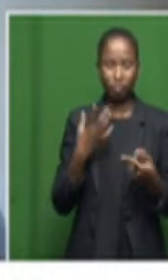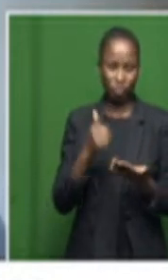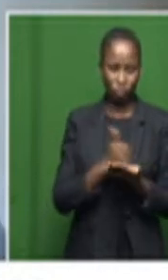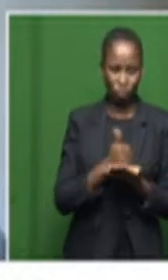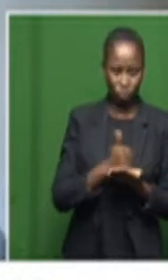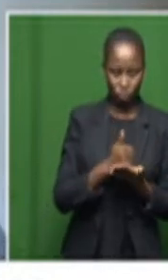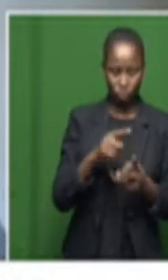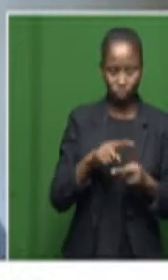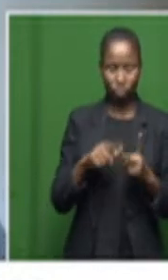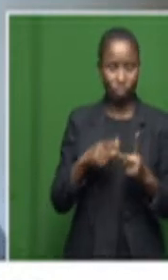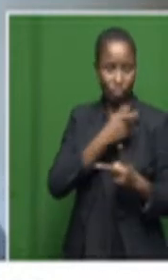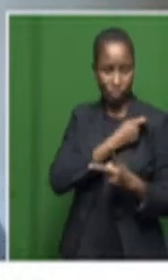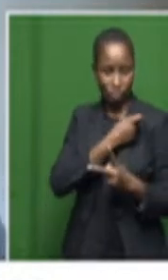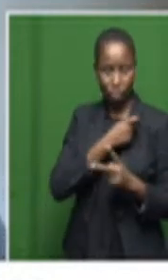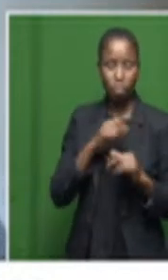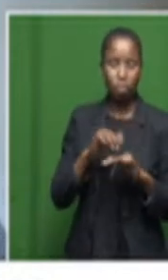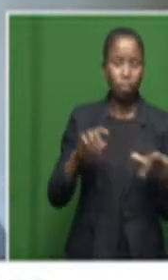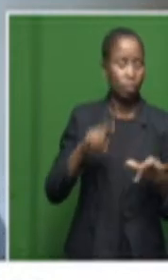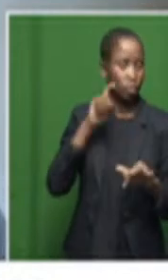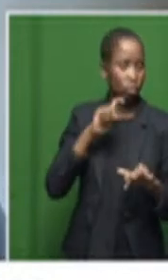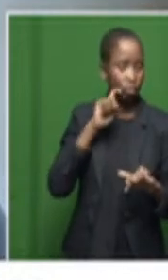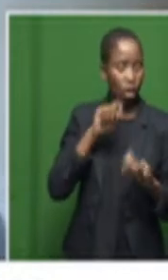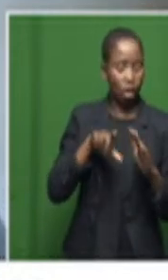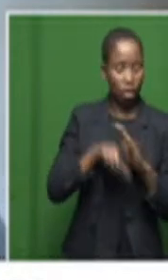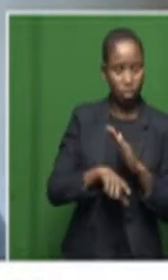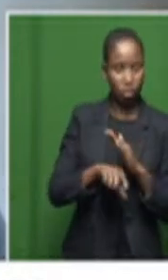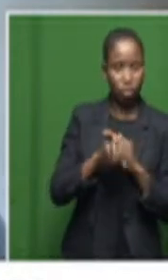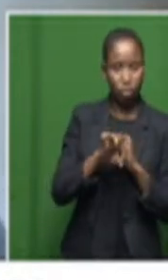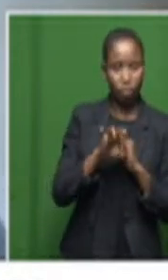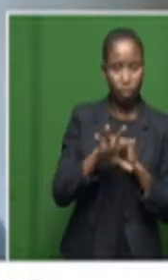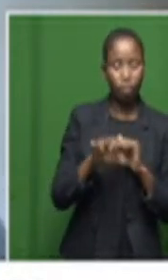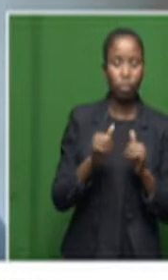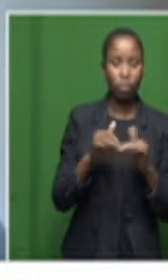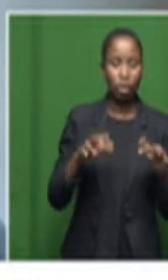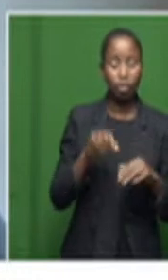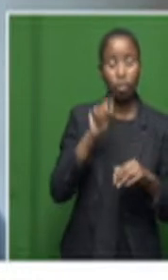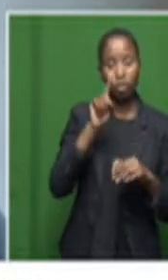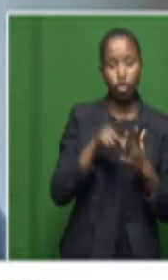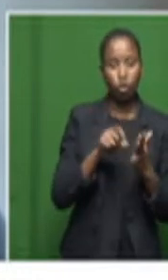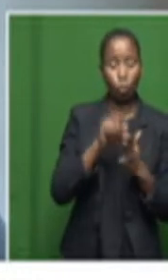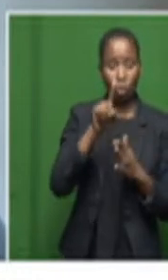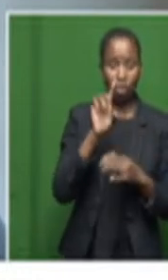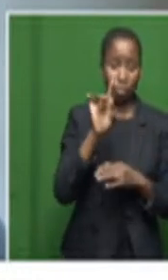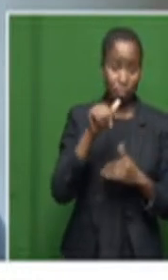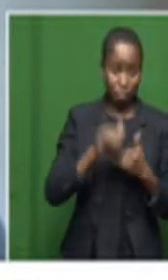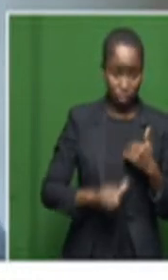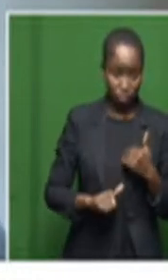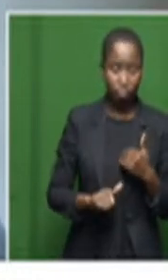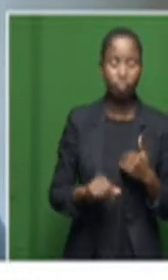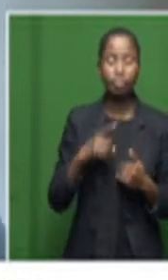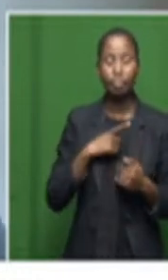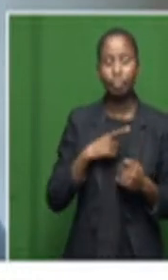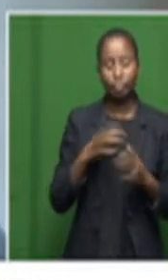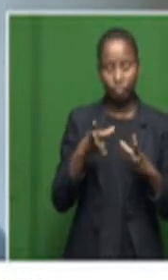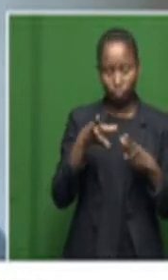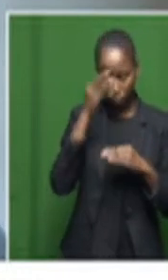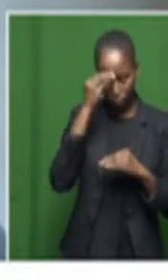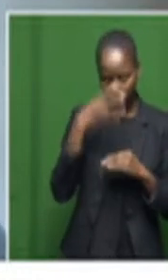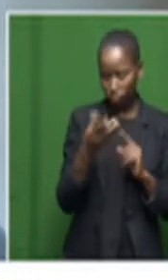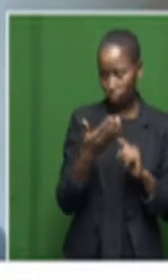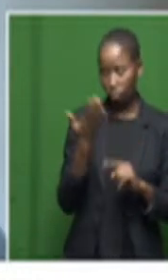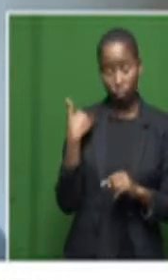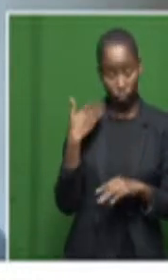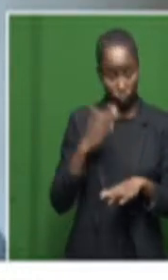registration and vaccination of under 35s will start on the 1st of September. We've learned from the previous opening of age categories